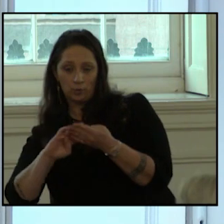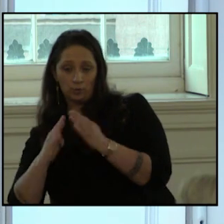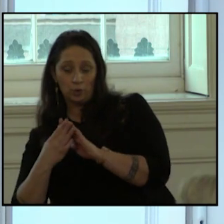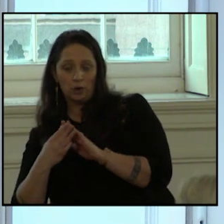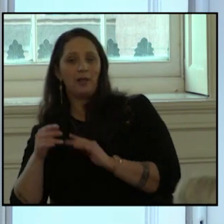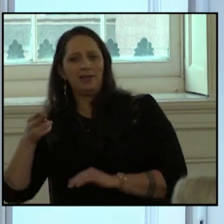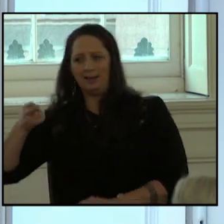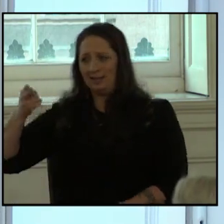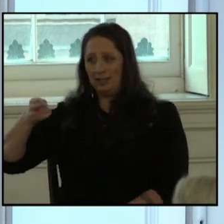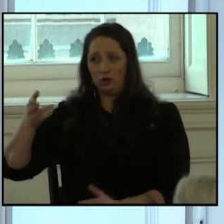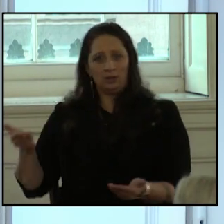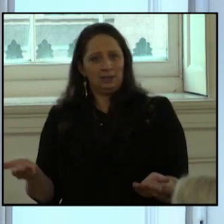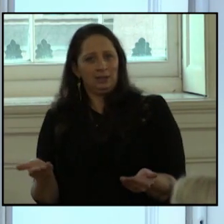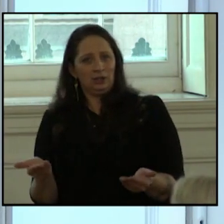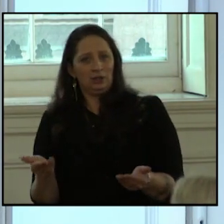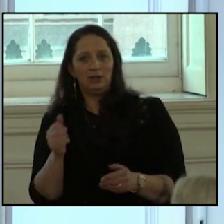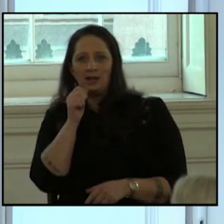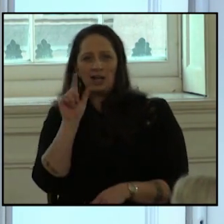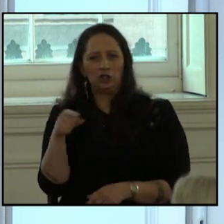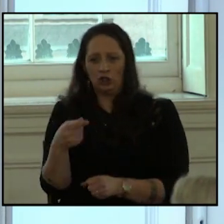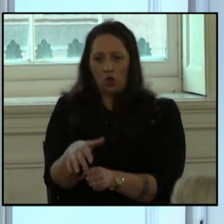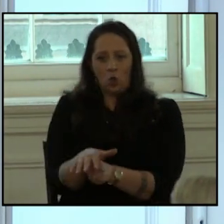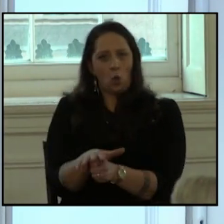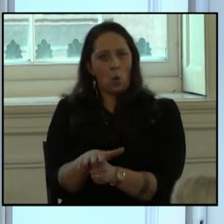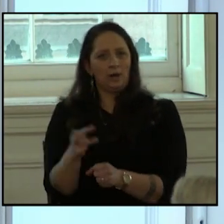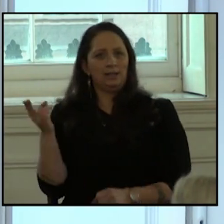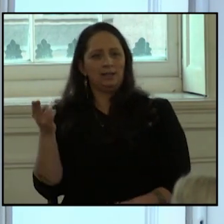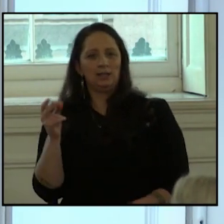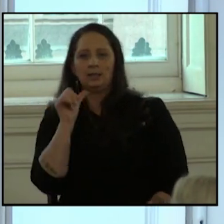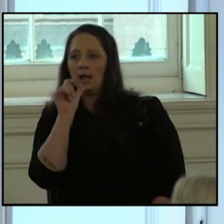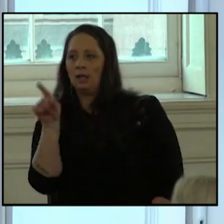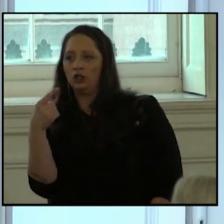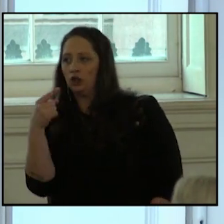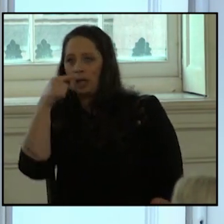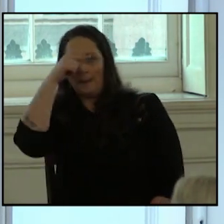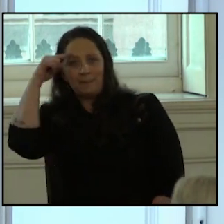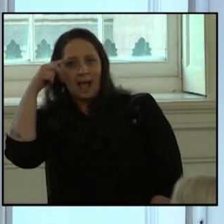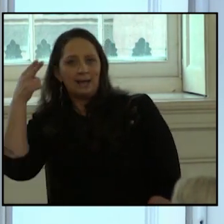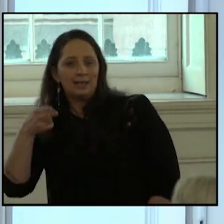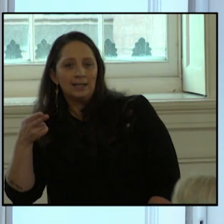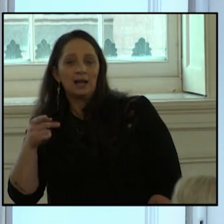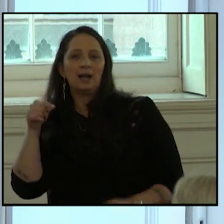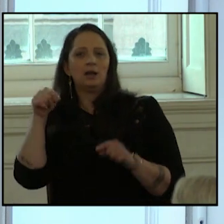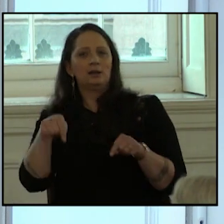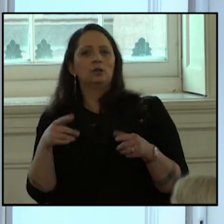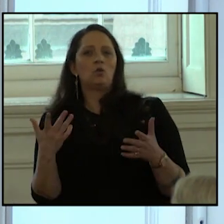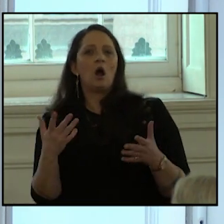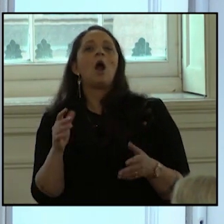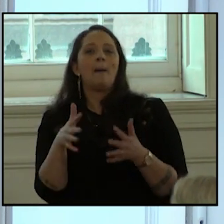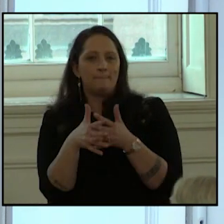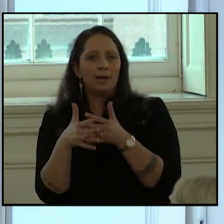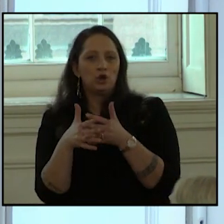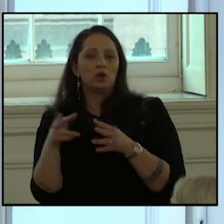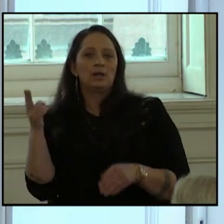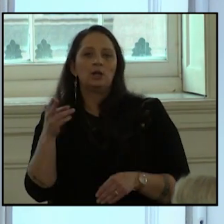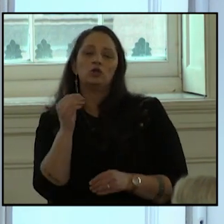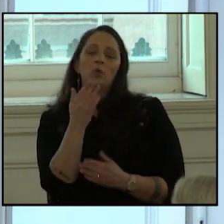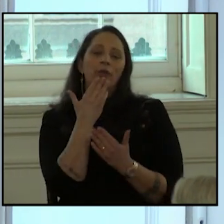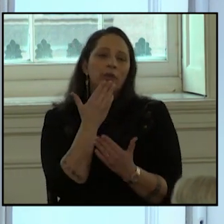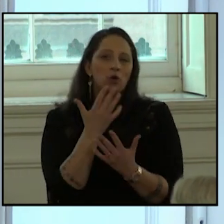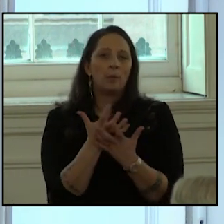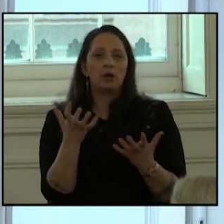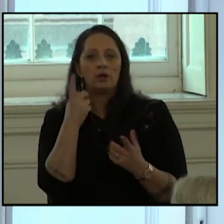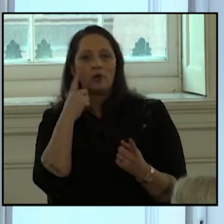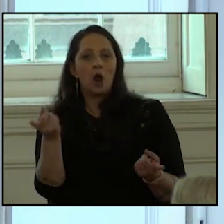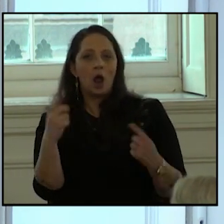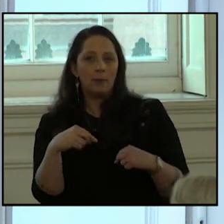the history that's here, it's not just local history, it's not just Black history, it is American history. So thank you so very much